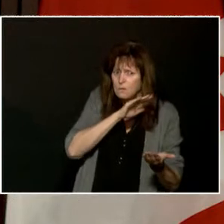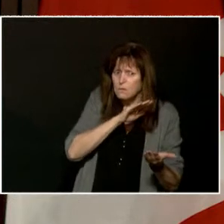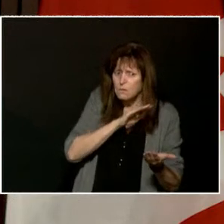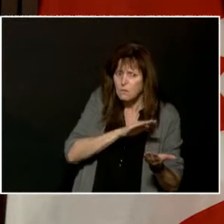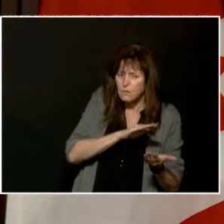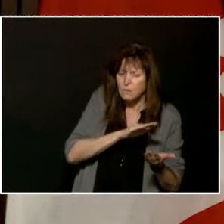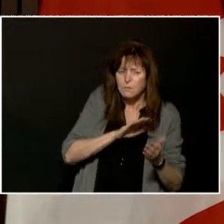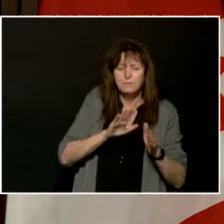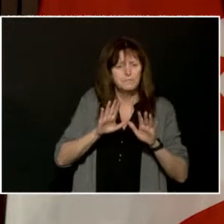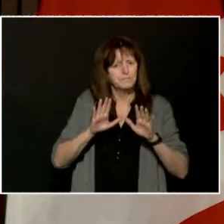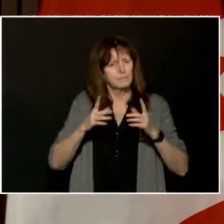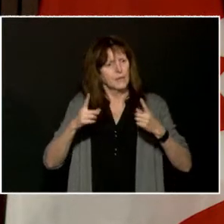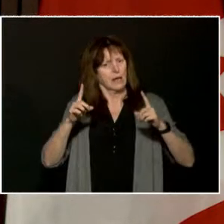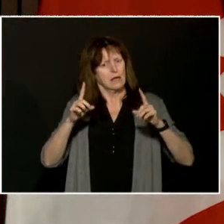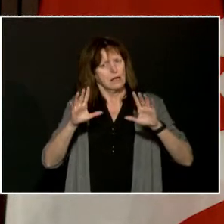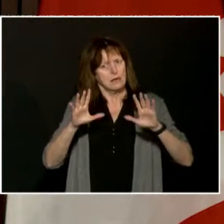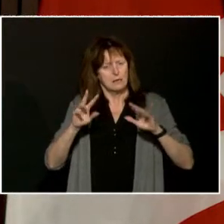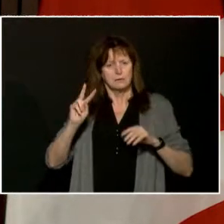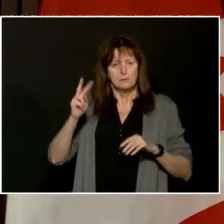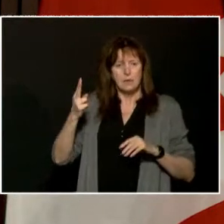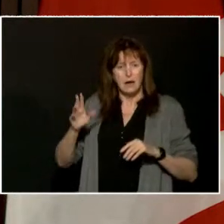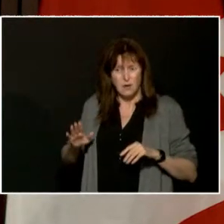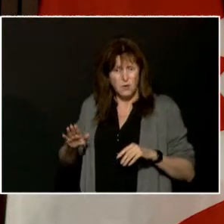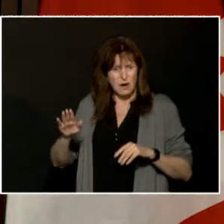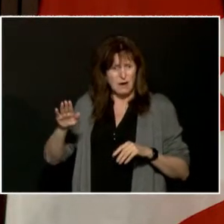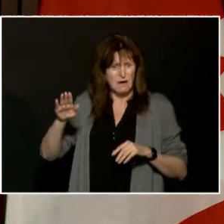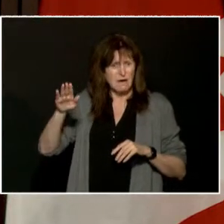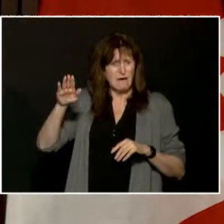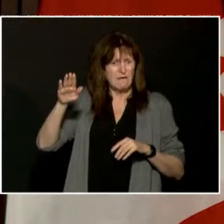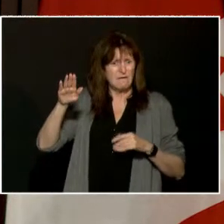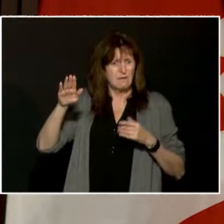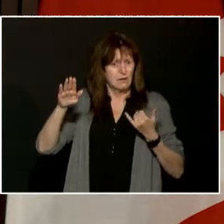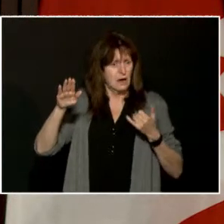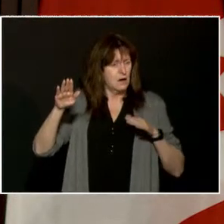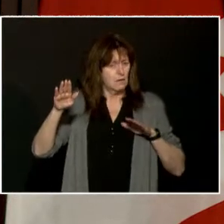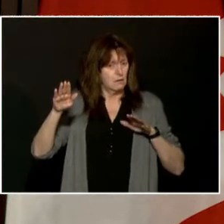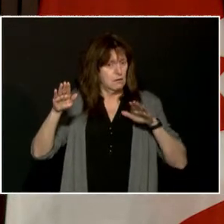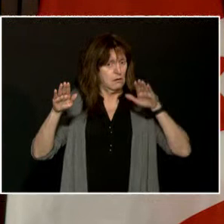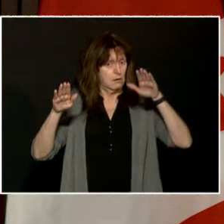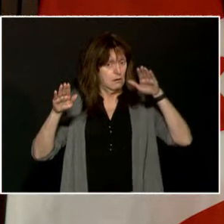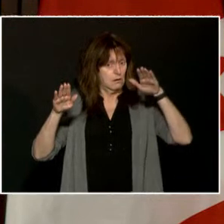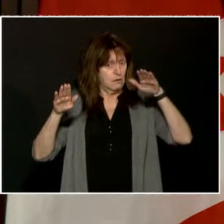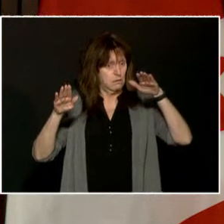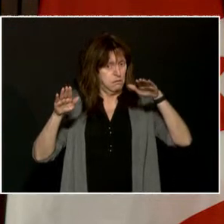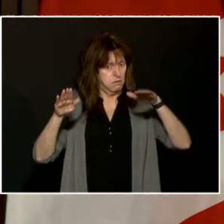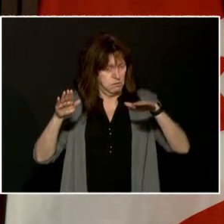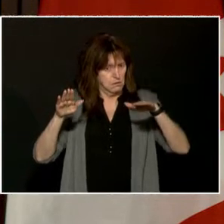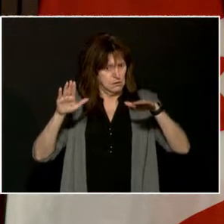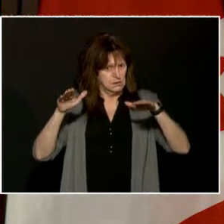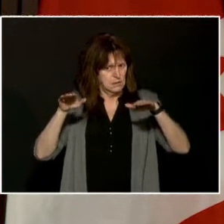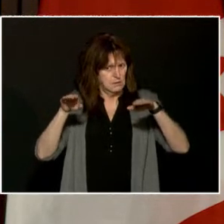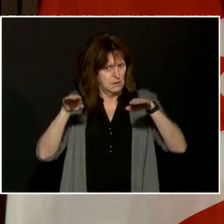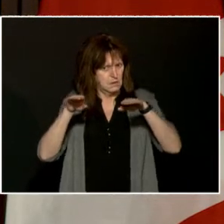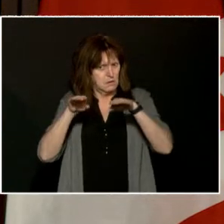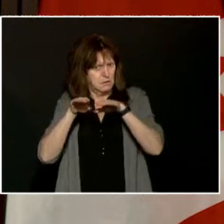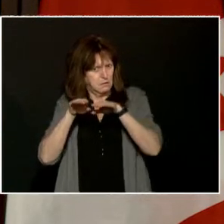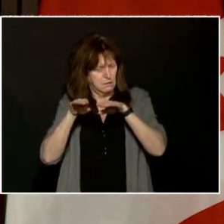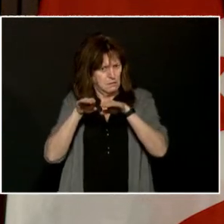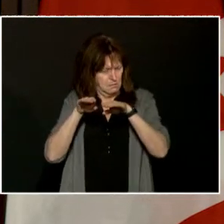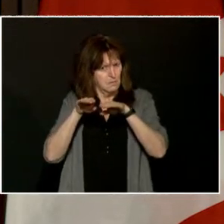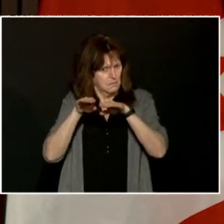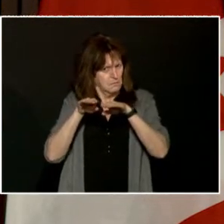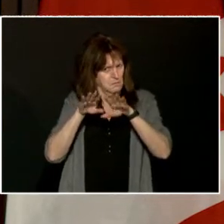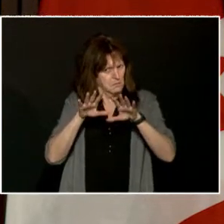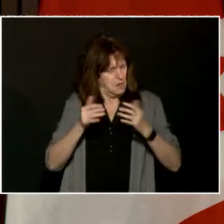wave 2. And we still have a very high number of patients with COVID-19 in our intensive care units, and a high proportion of these